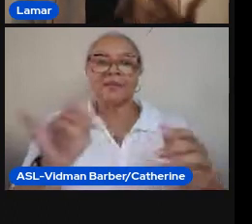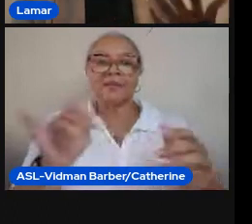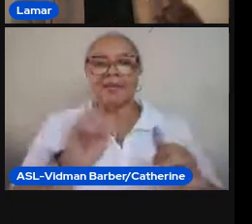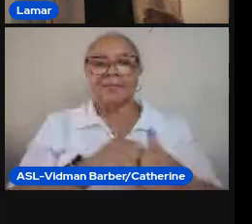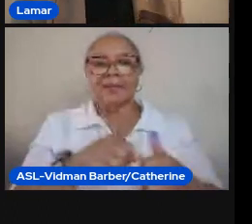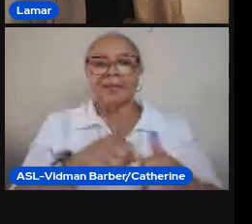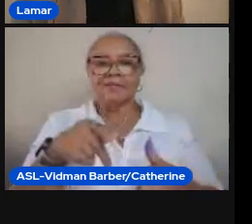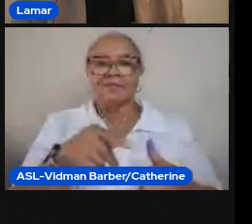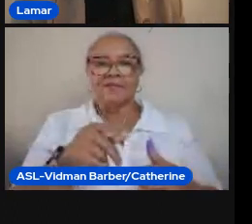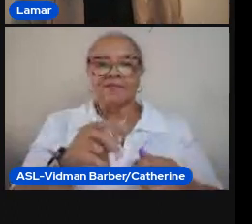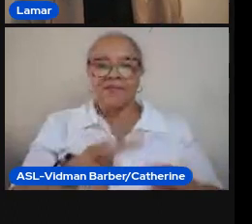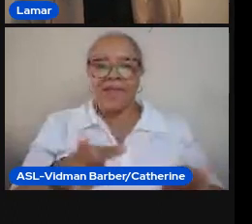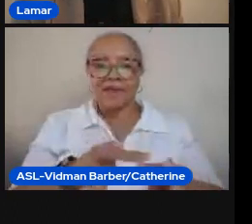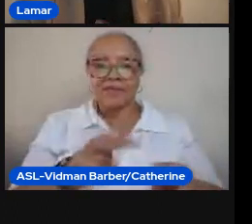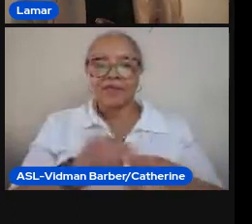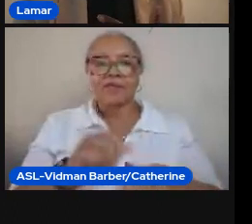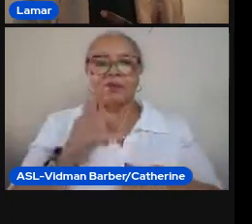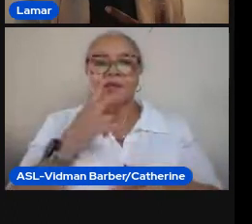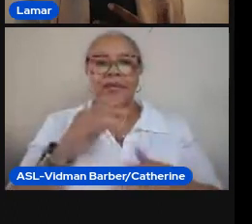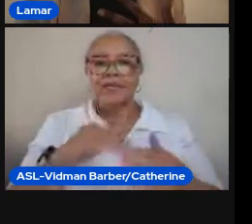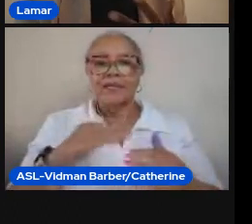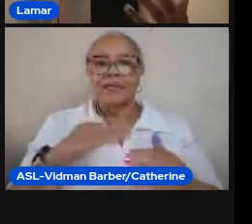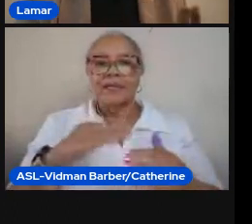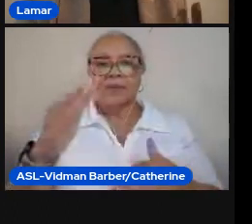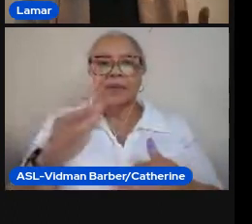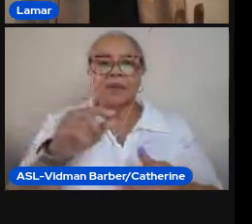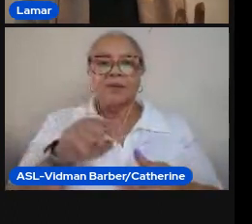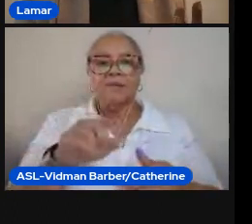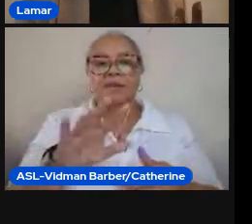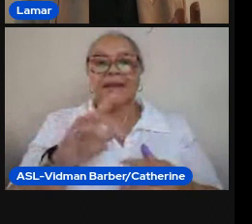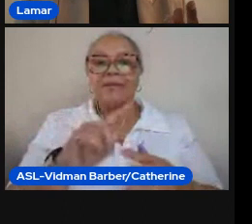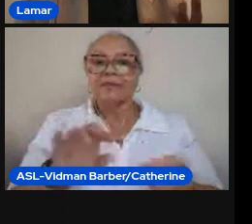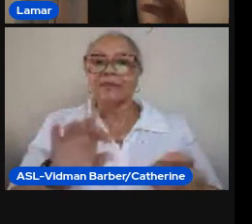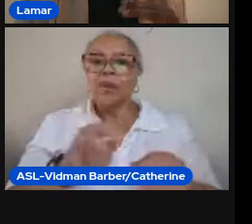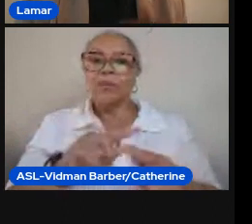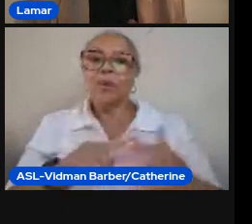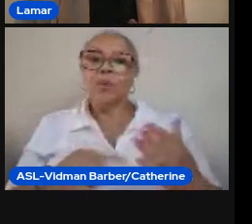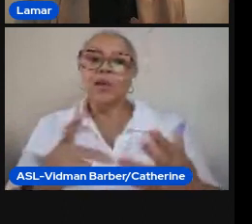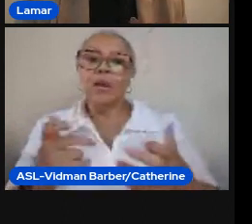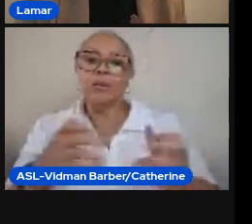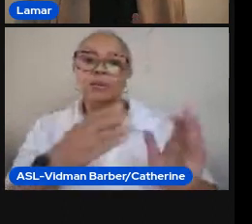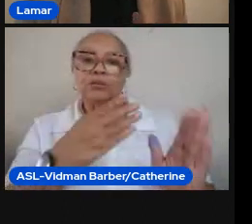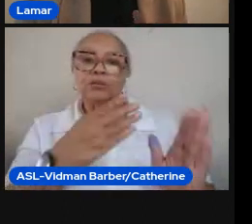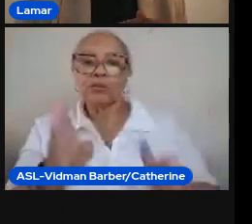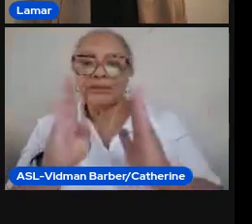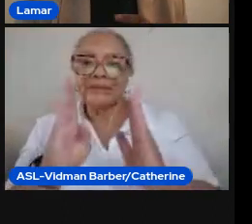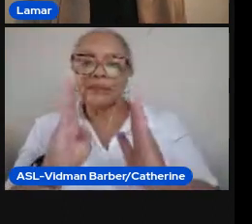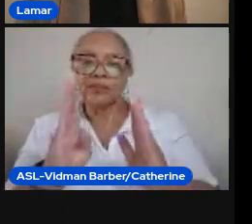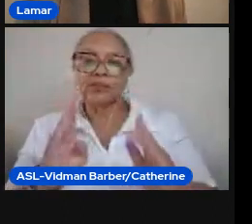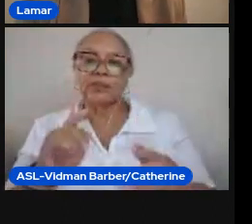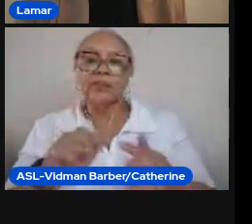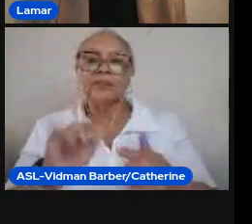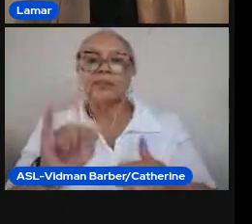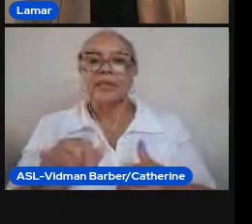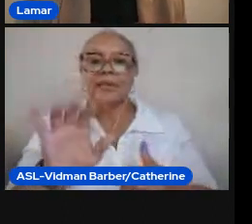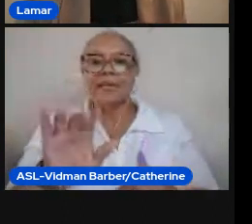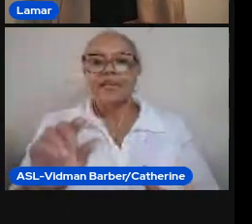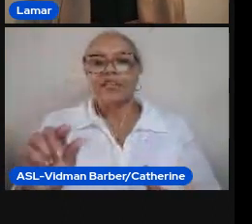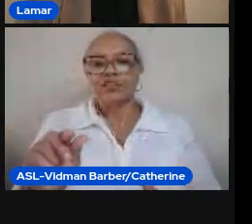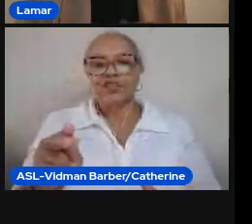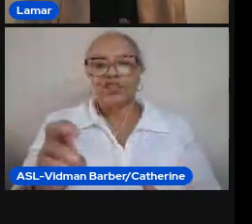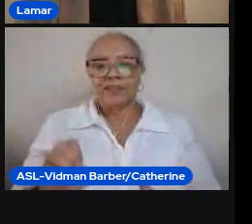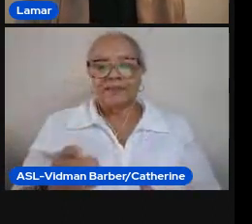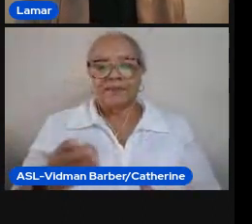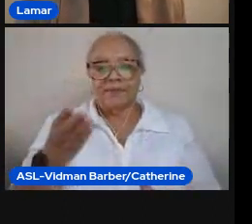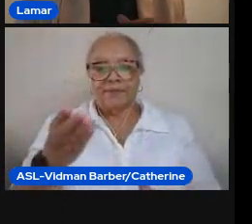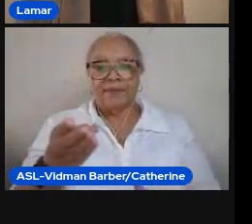than 0.05 is considered significant. But what I want to draw your attention to is this gene right here, which